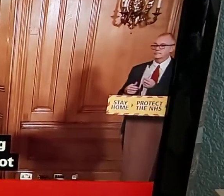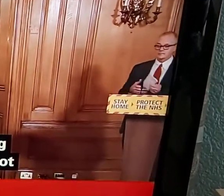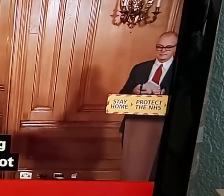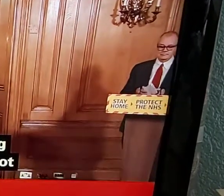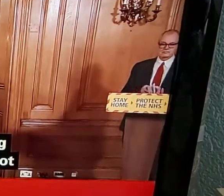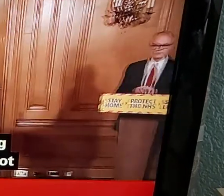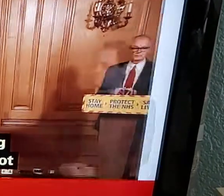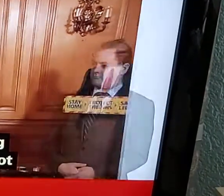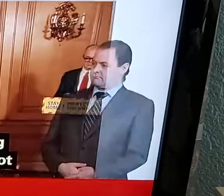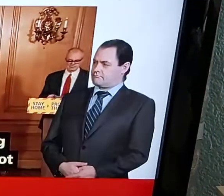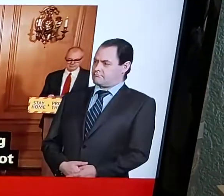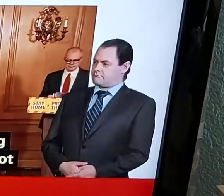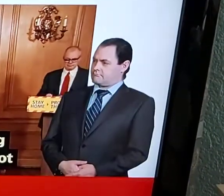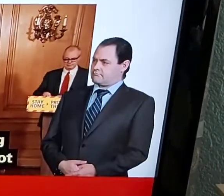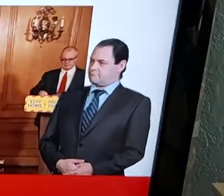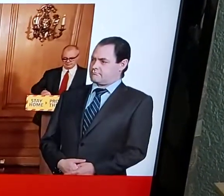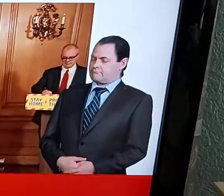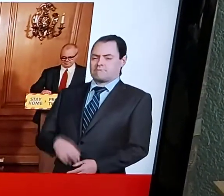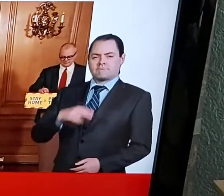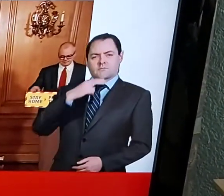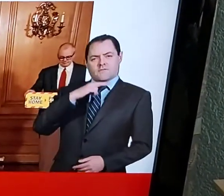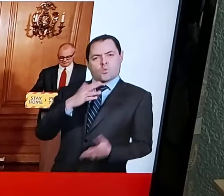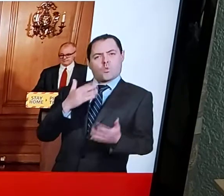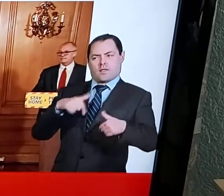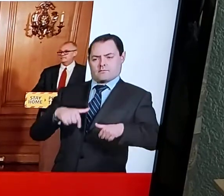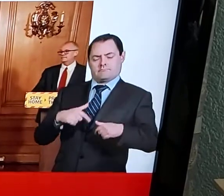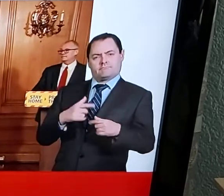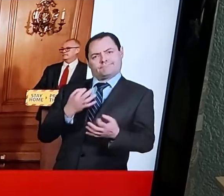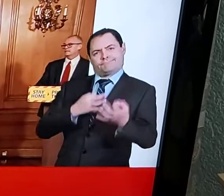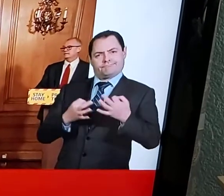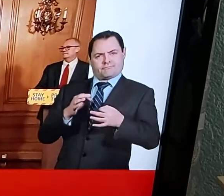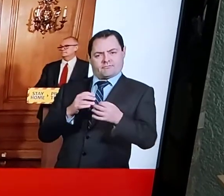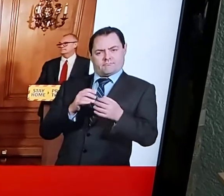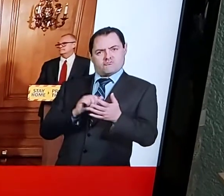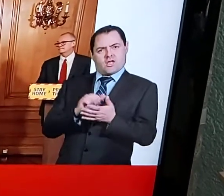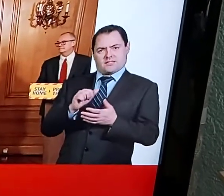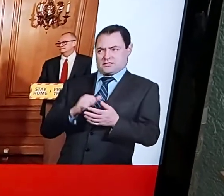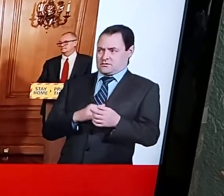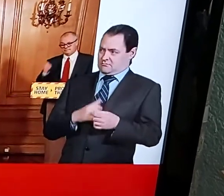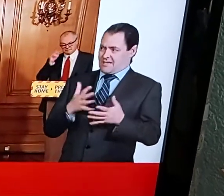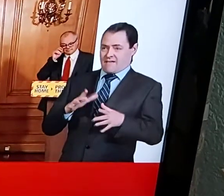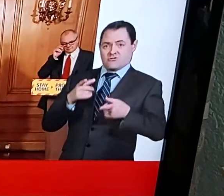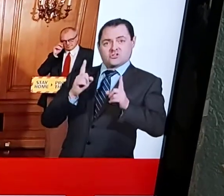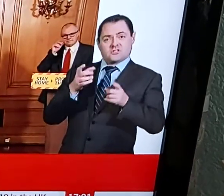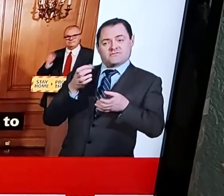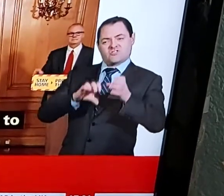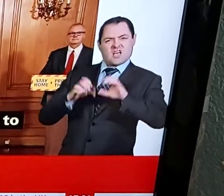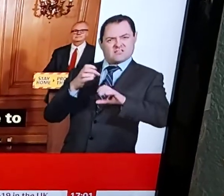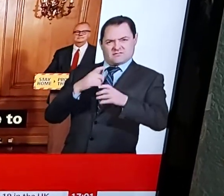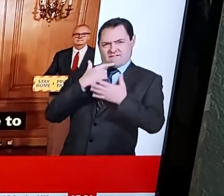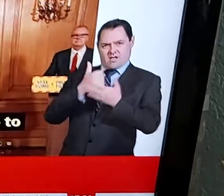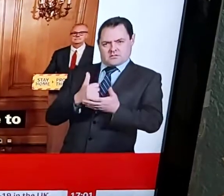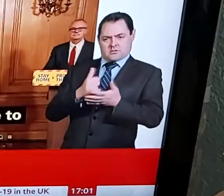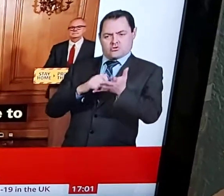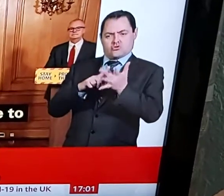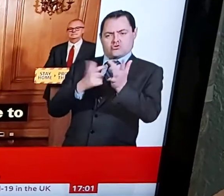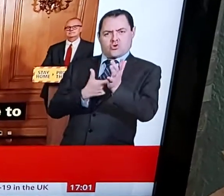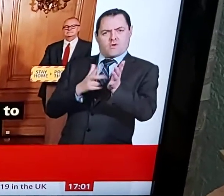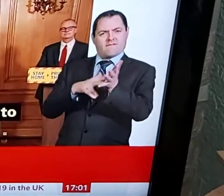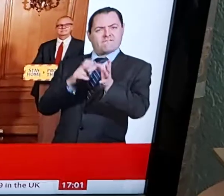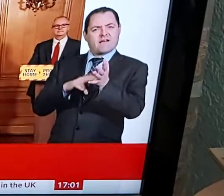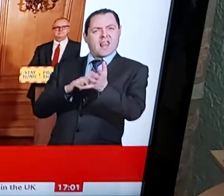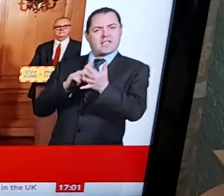afternoon and welcome to today's Downing Street press conference. I'm joined by Chief Scientific Advisor Sir Patrick Vallance and Chief Medical